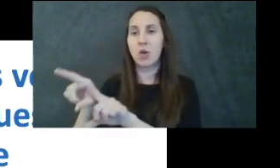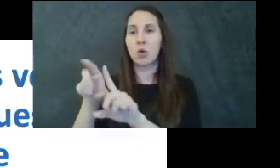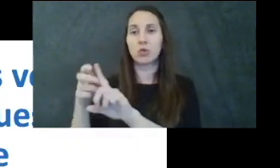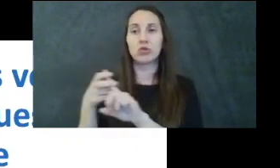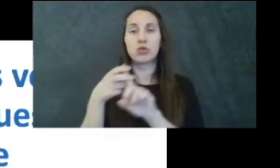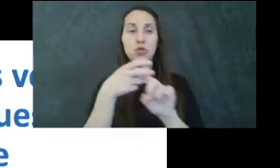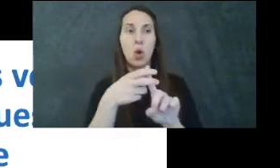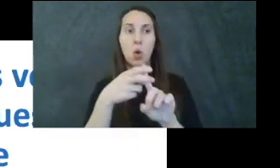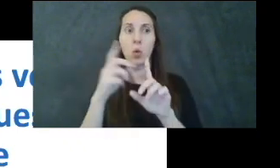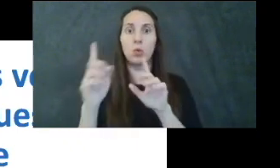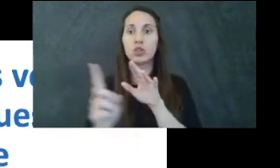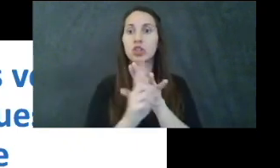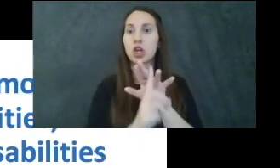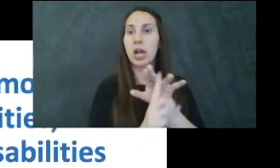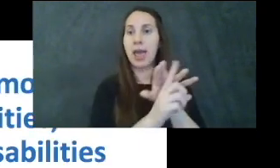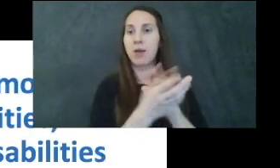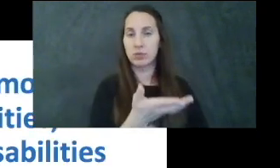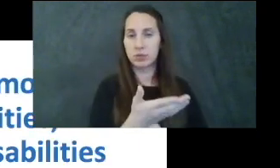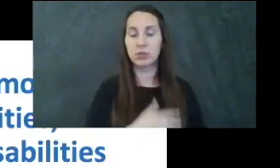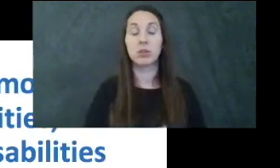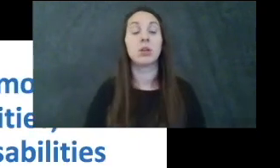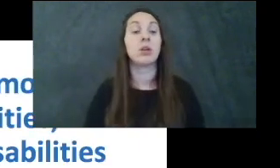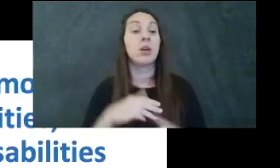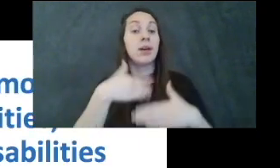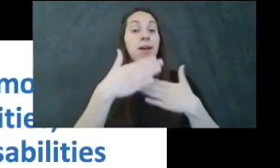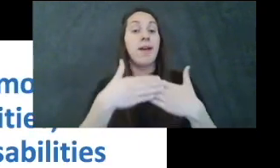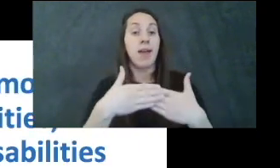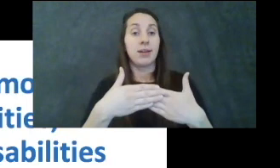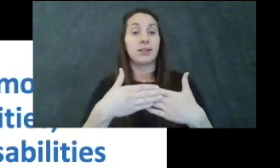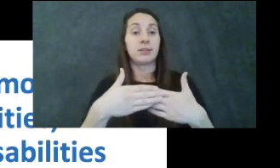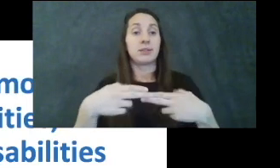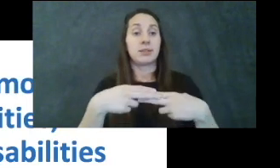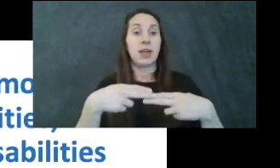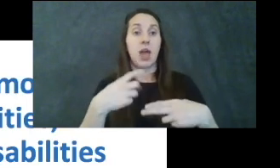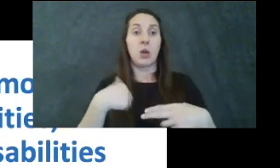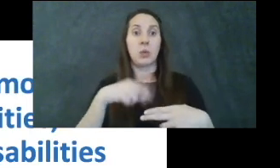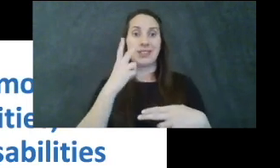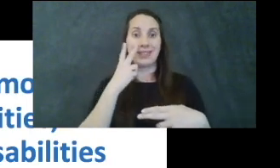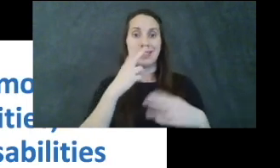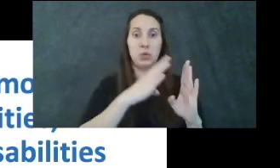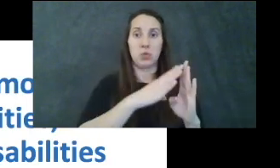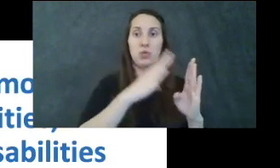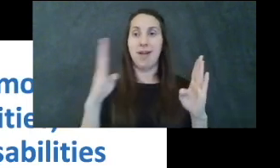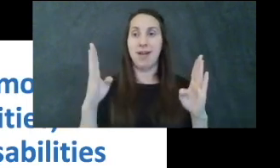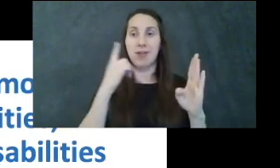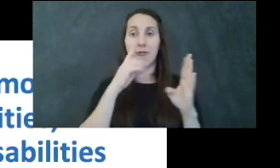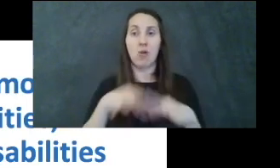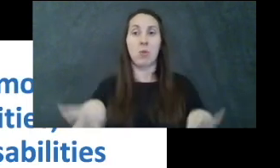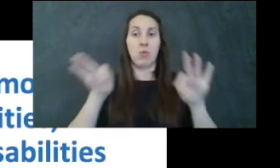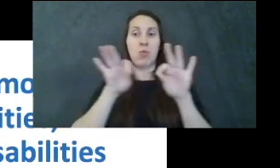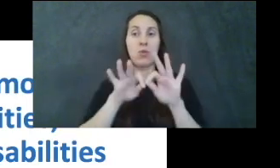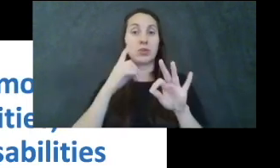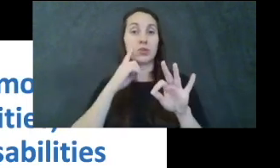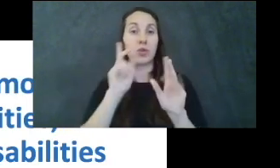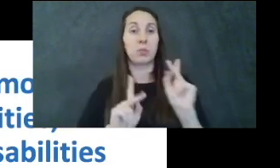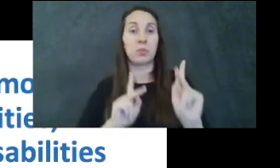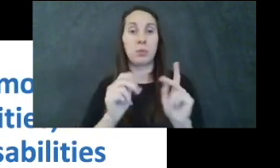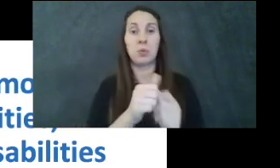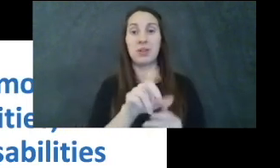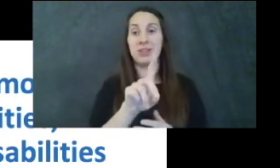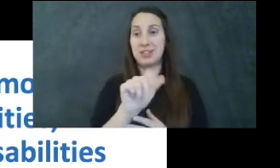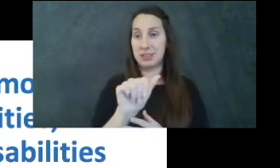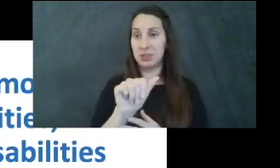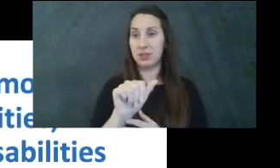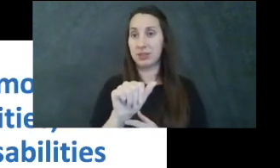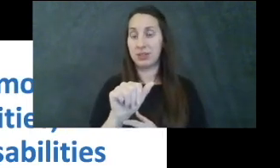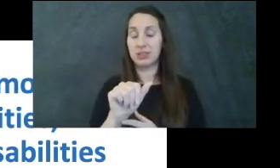If we look at the next slide, we see the greatest rating of importance for issues for people with disabilities among voters themselves